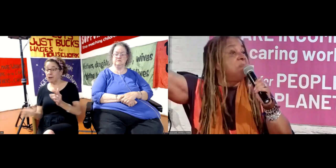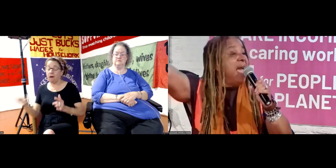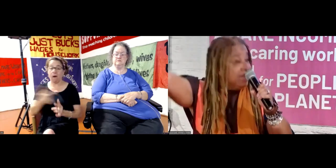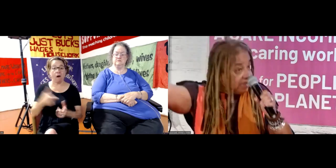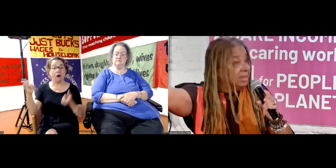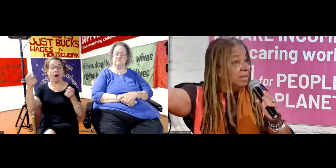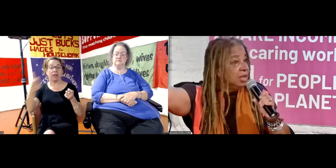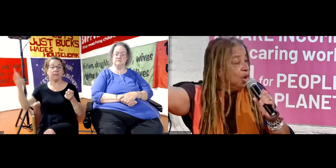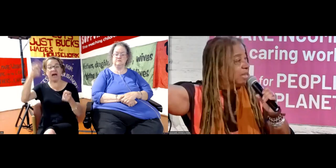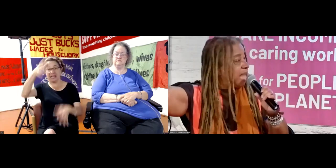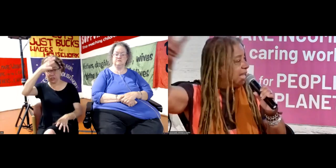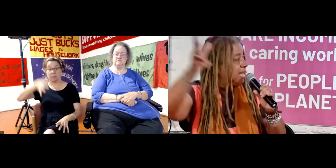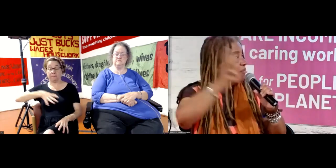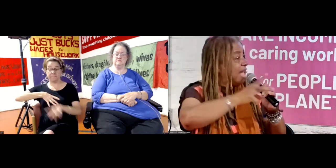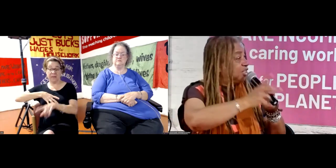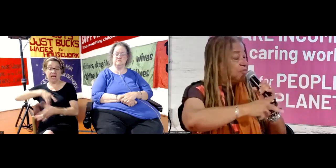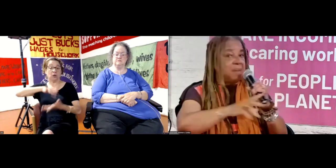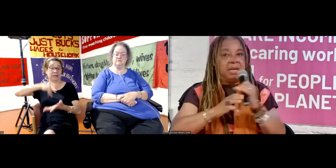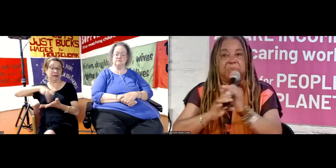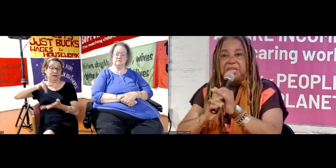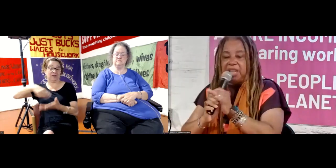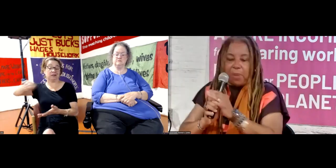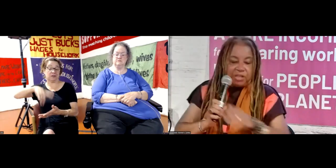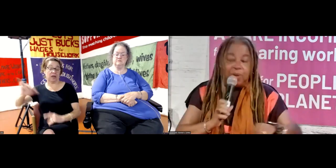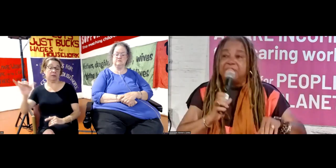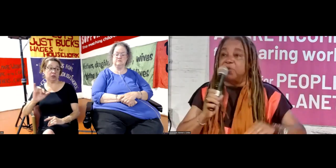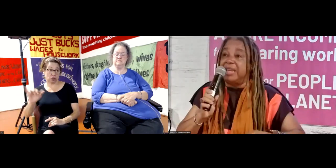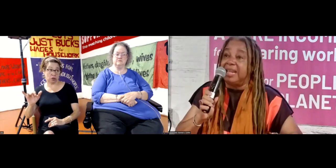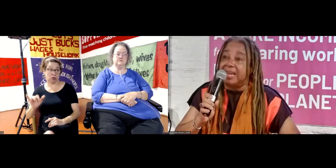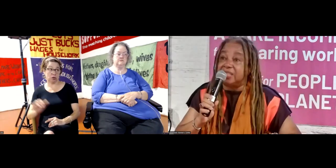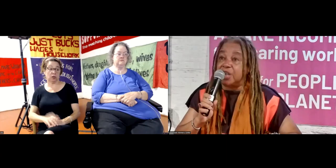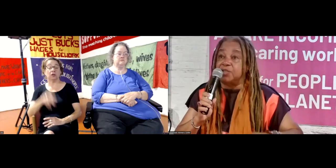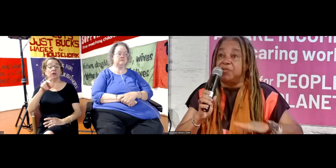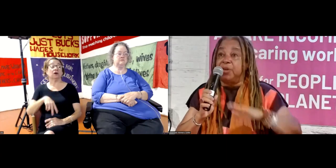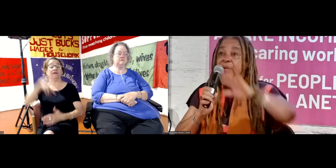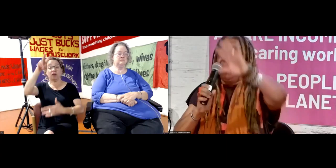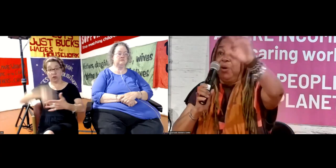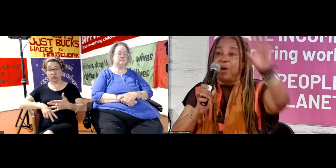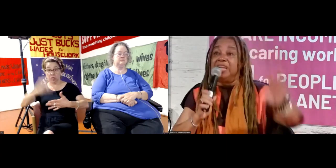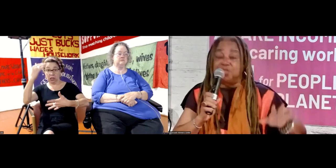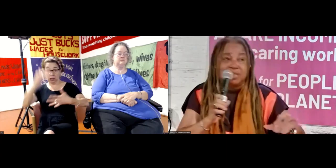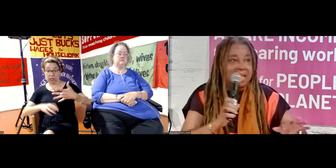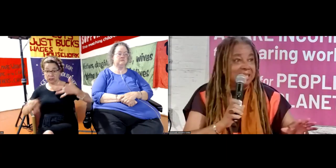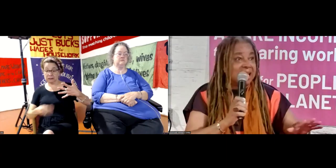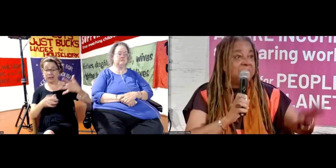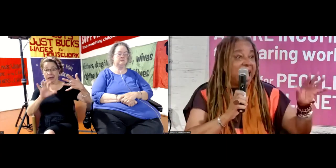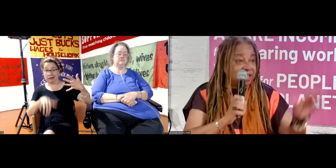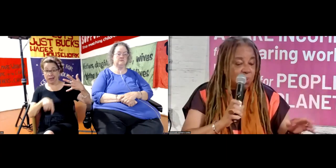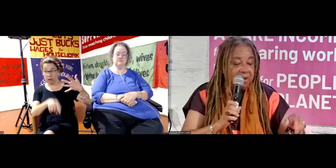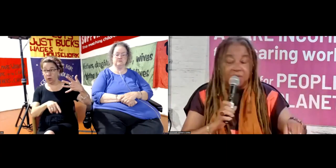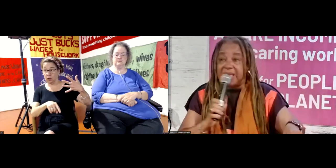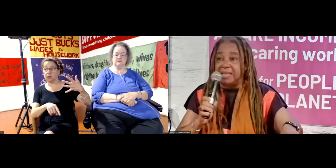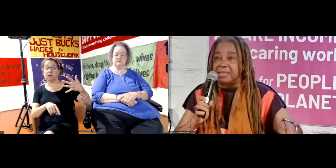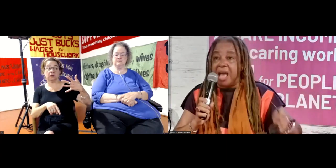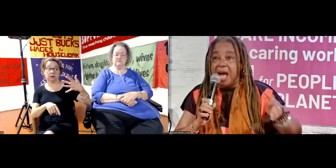master men who were taking advantage of them in a particular way. I do have a reading list, those of you who are interested in some, that is